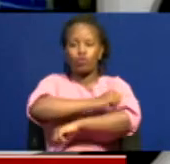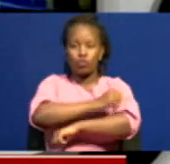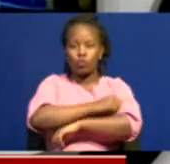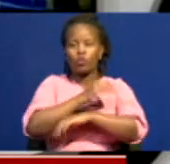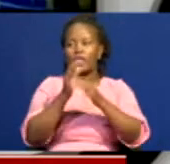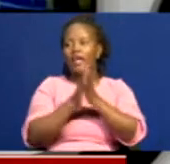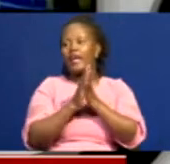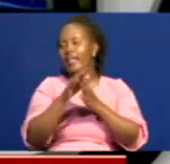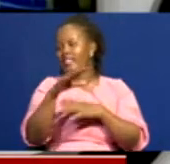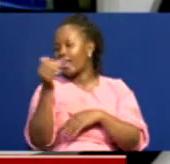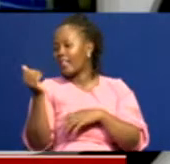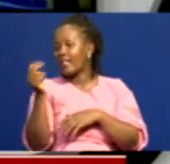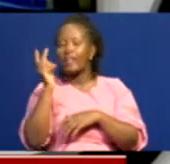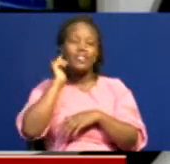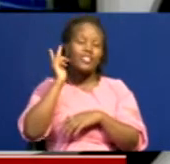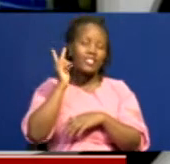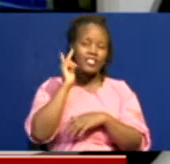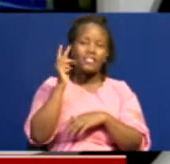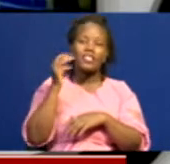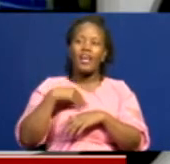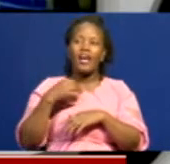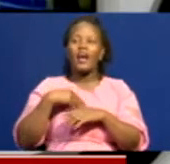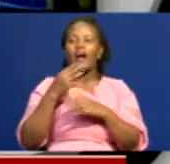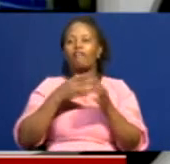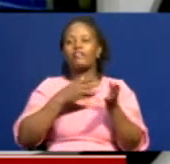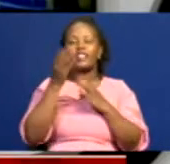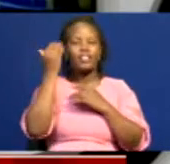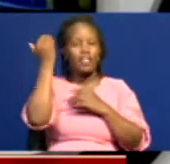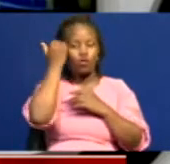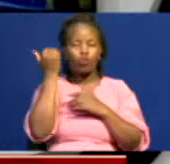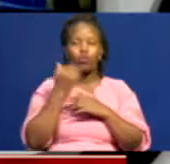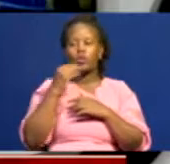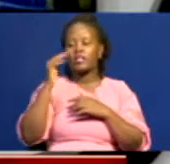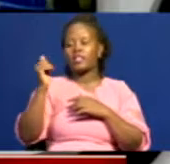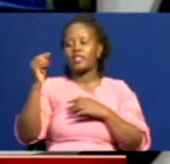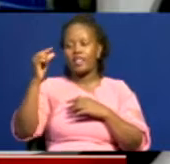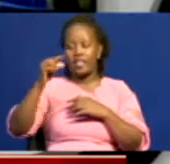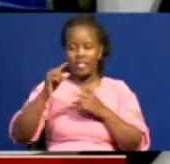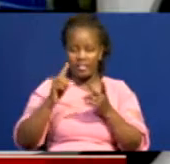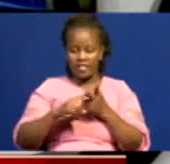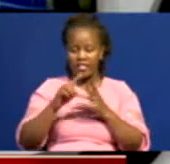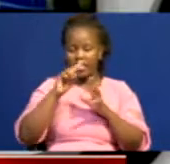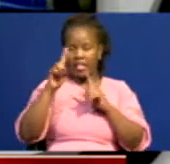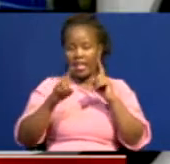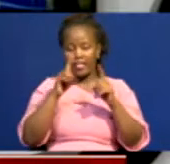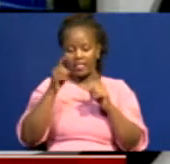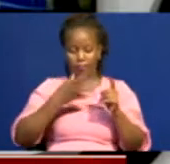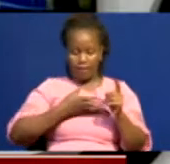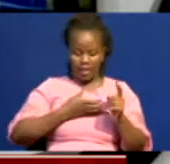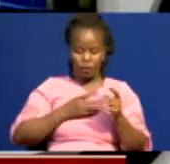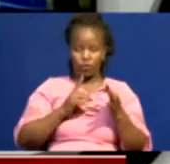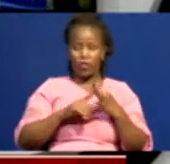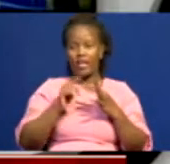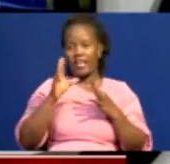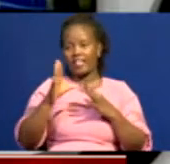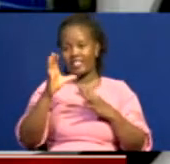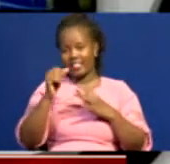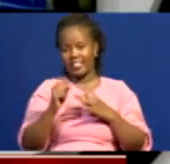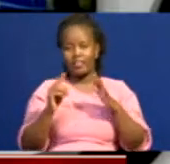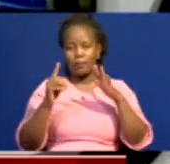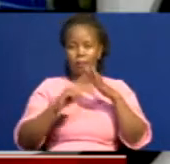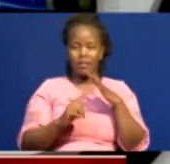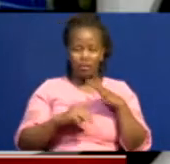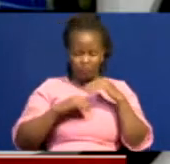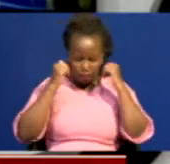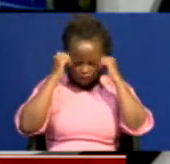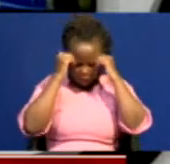Kisii County have sued the Attorney General, Kenya National Examination Council, and the Cabinet Secretary Education over